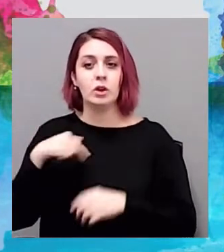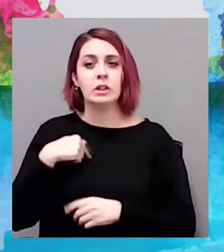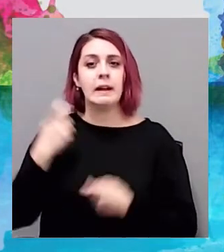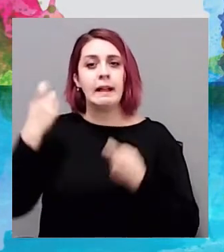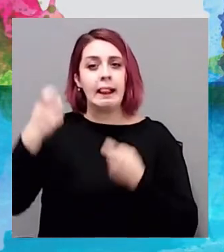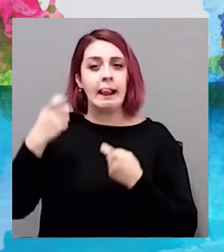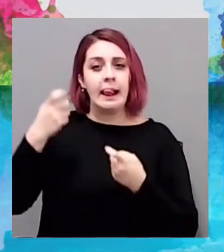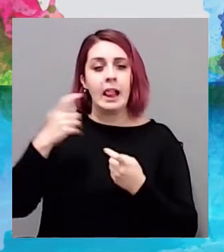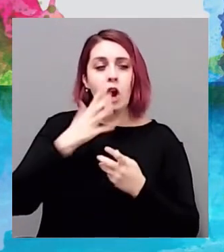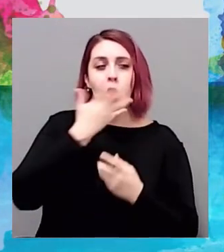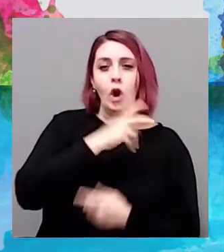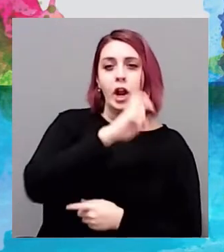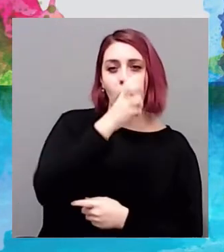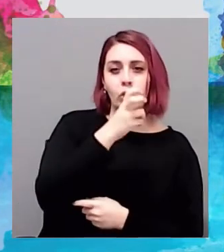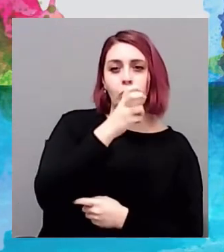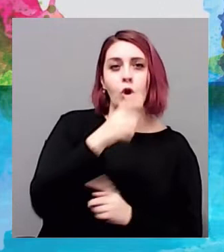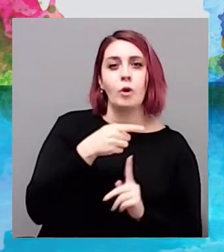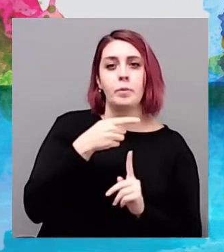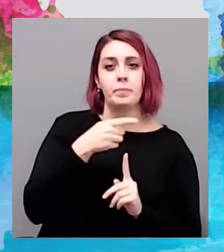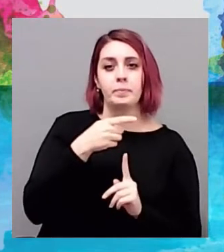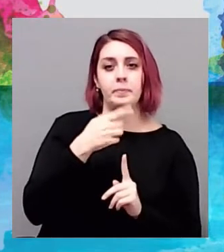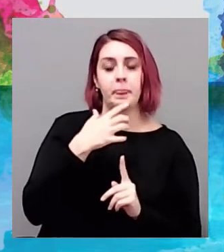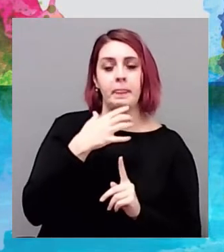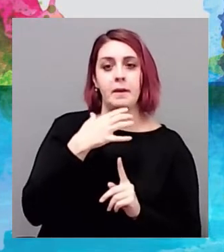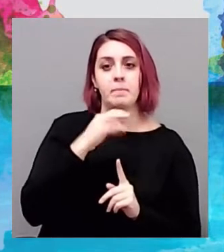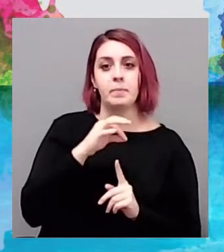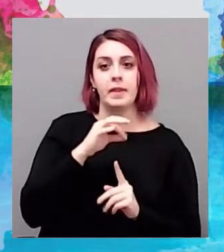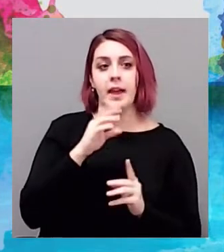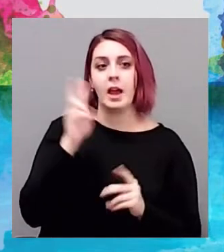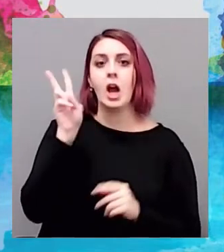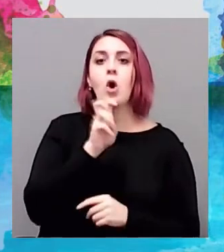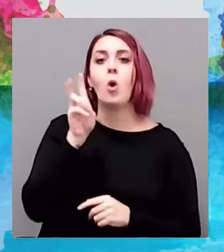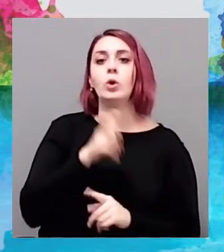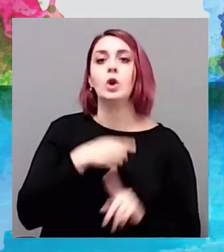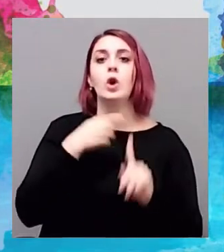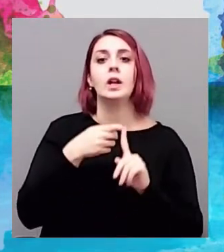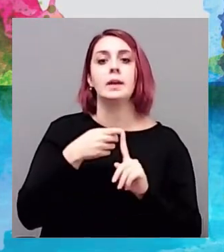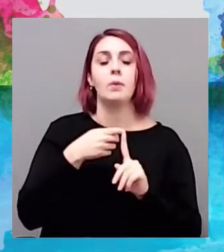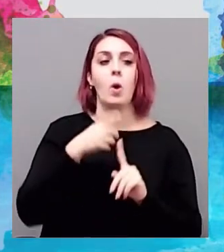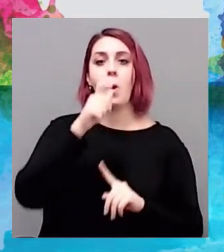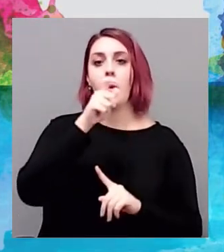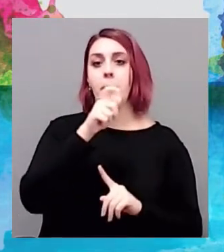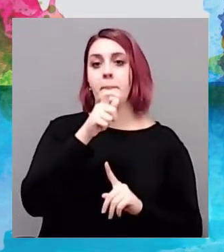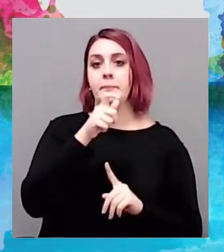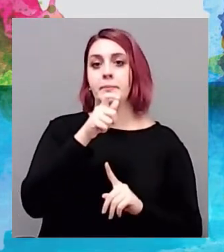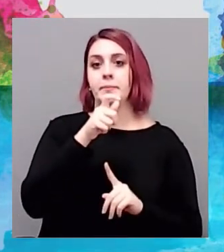Granada, with the Monte Foundation, we've been working on all of these things.